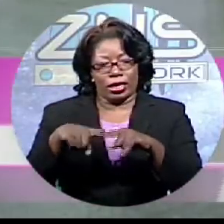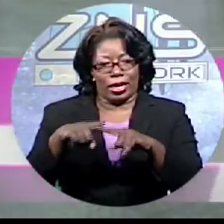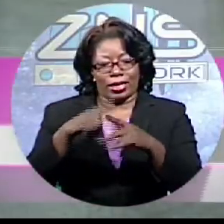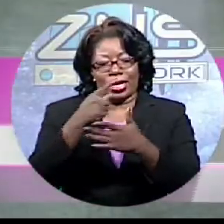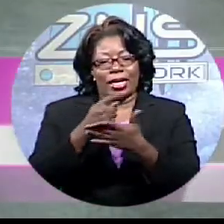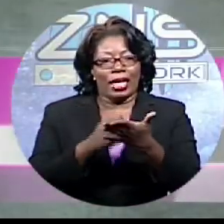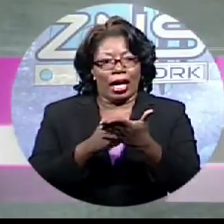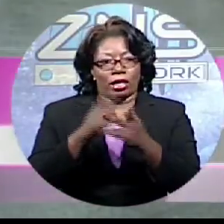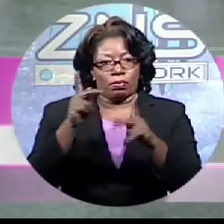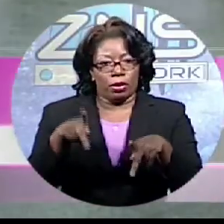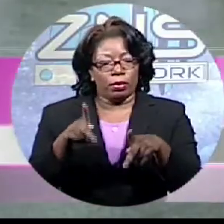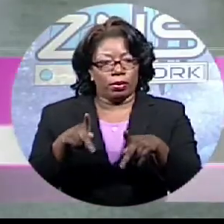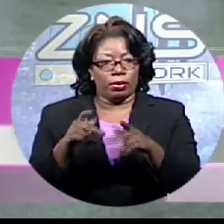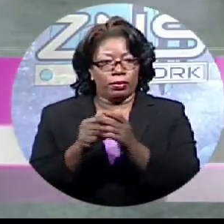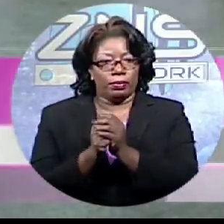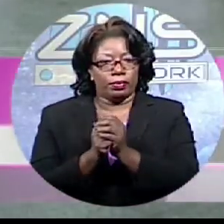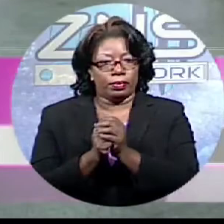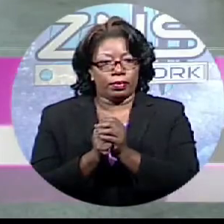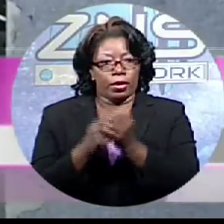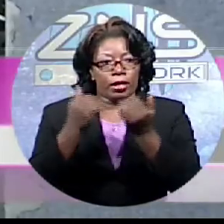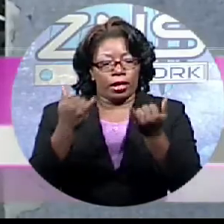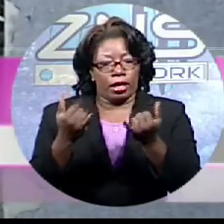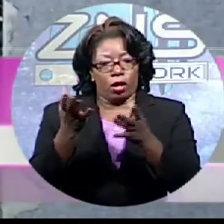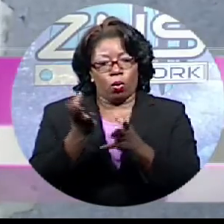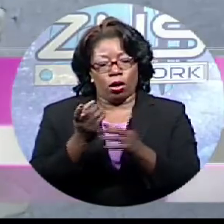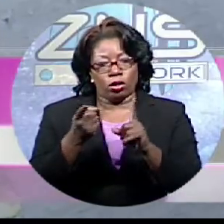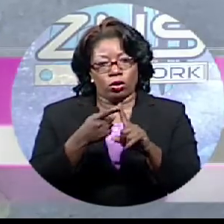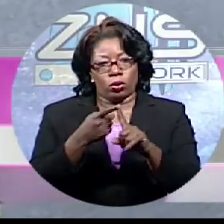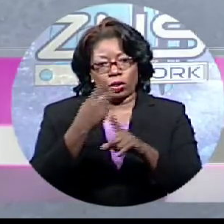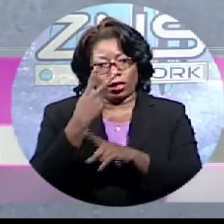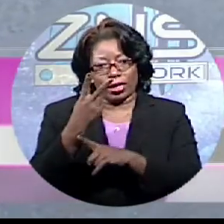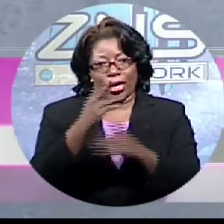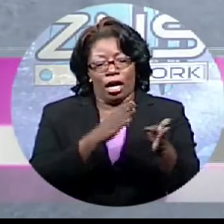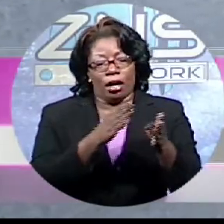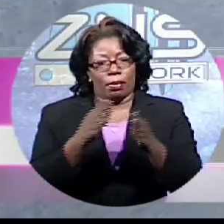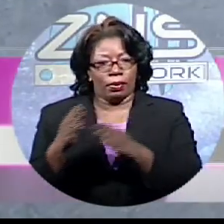Both aviation officials would like to see a strategic plan, and they're prepared to